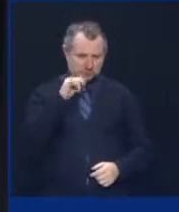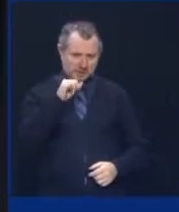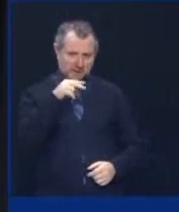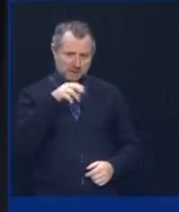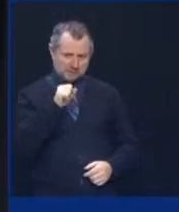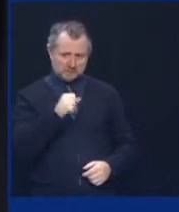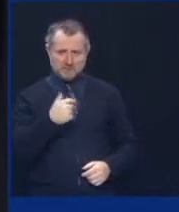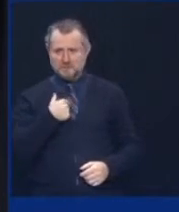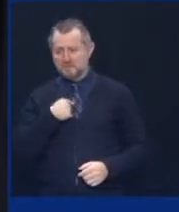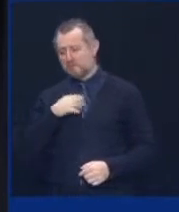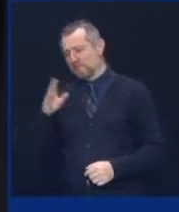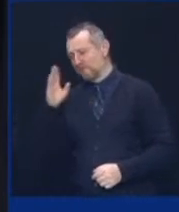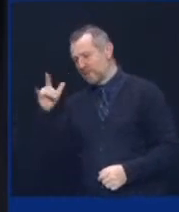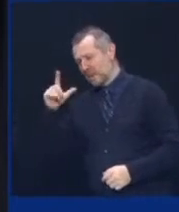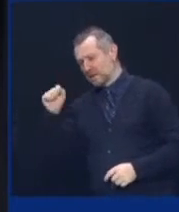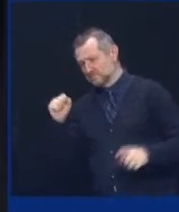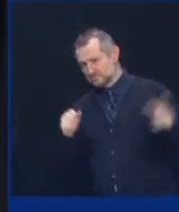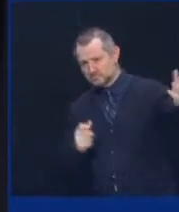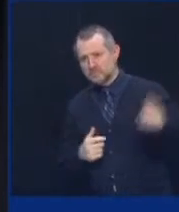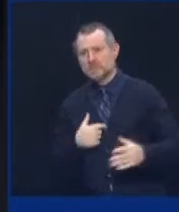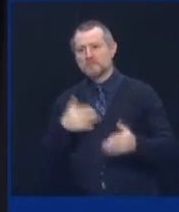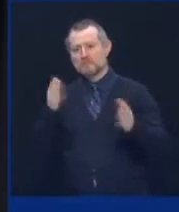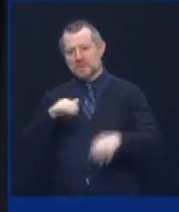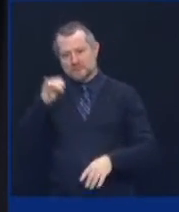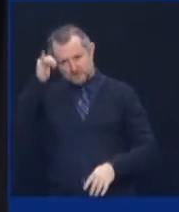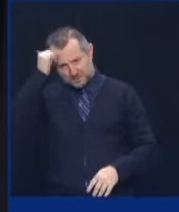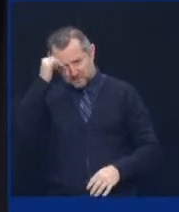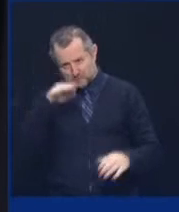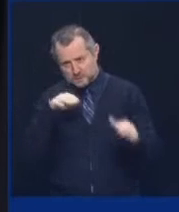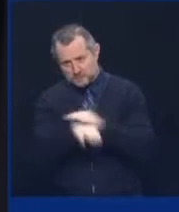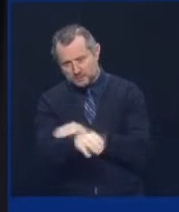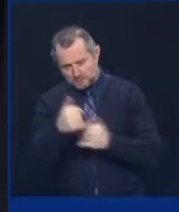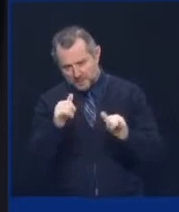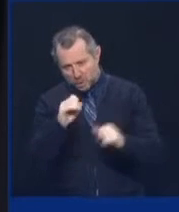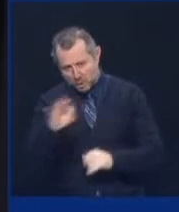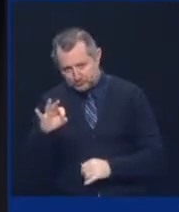bet you the Bills make the playoff. That's the first bet.